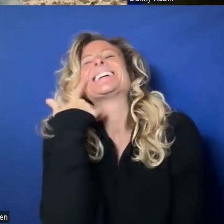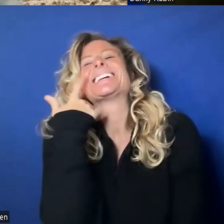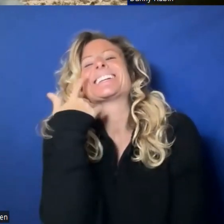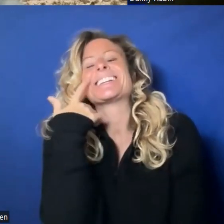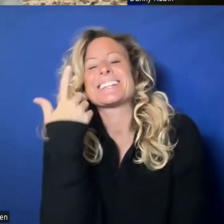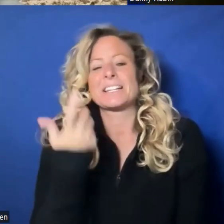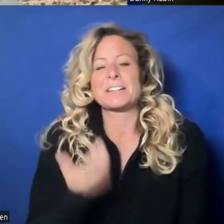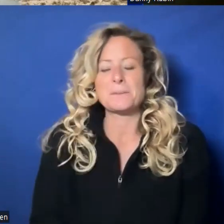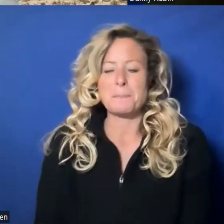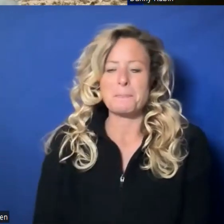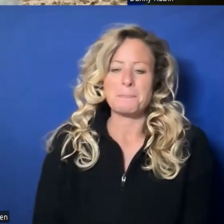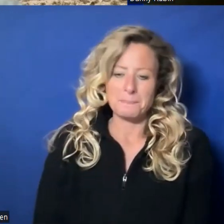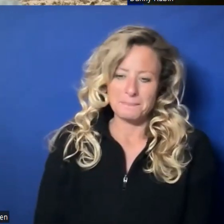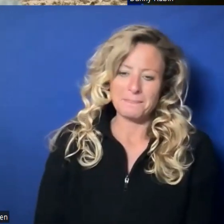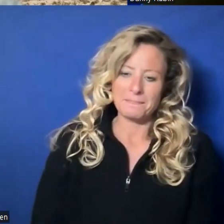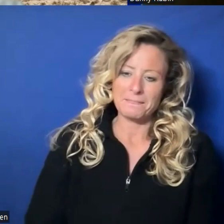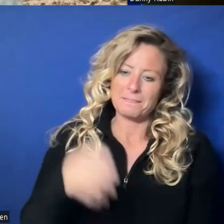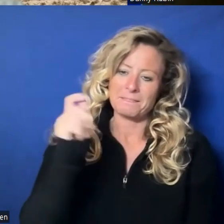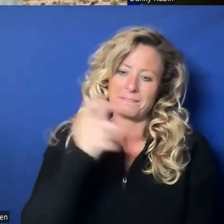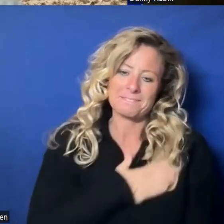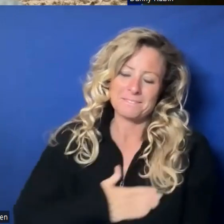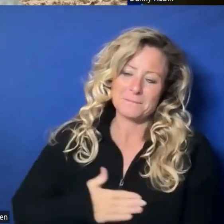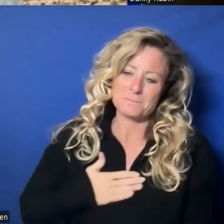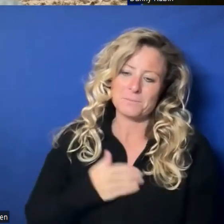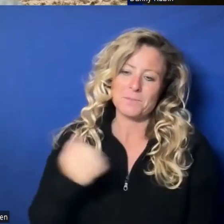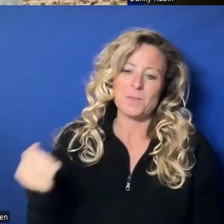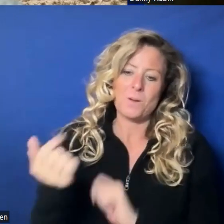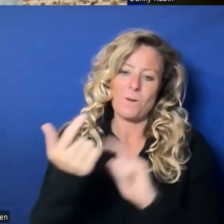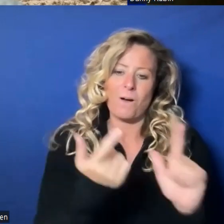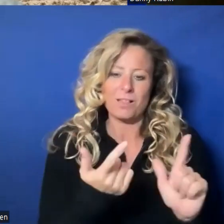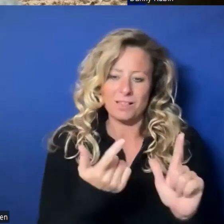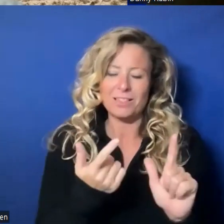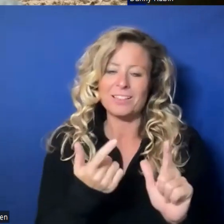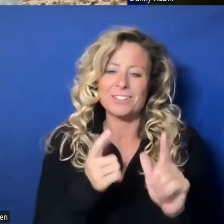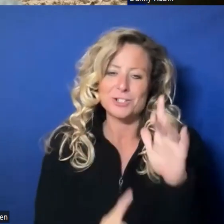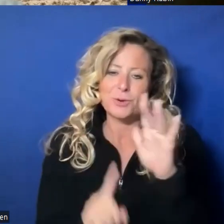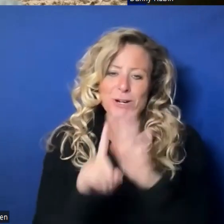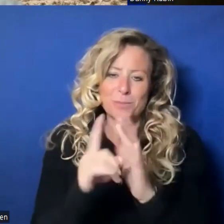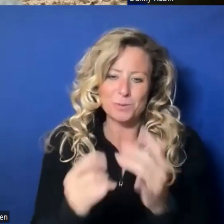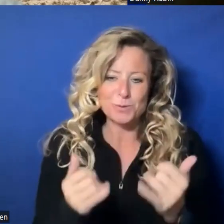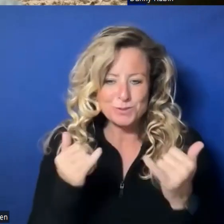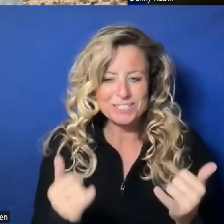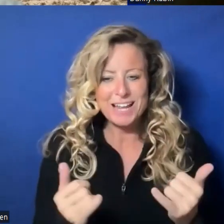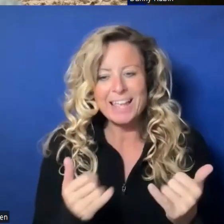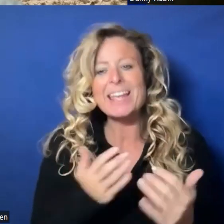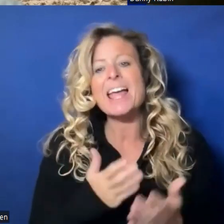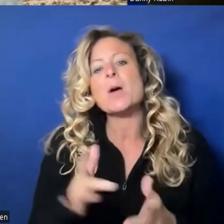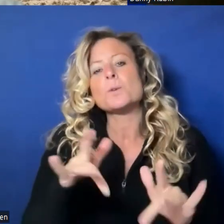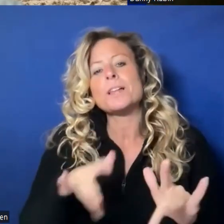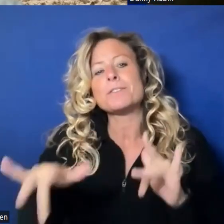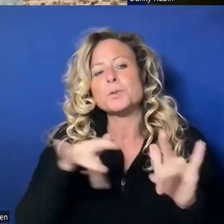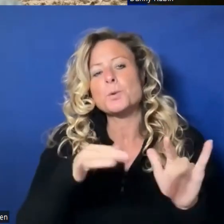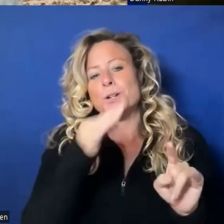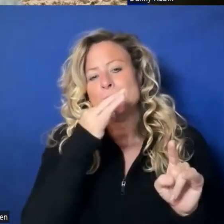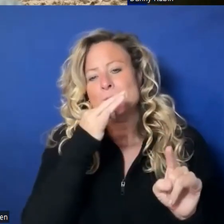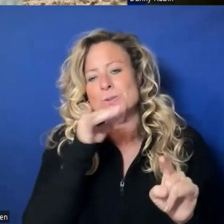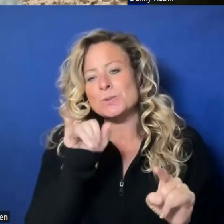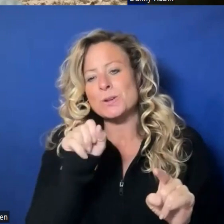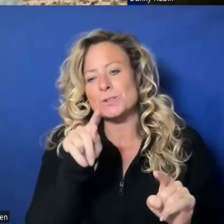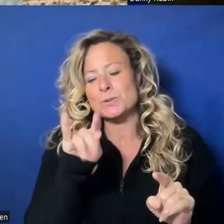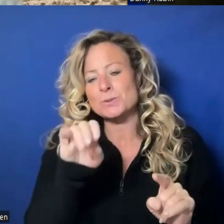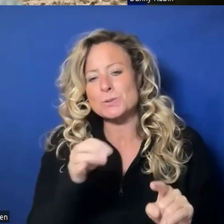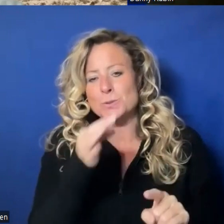band. Okay. Well, I appreciate everybody being here, and we'll have the recording hopefully up on YouTube